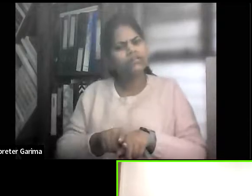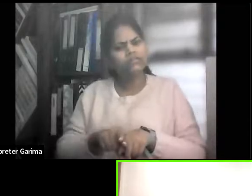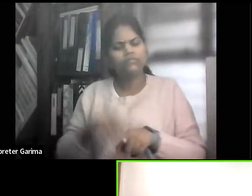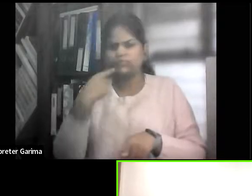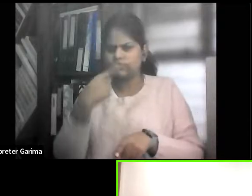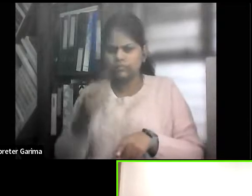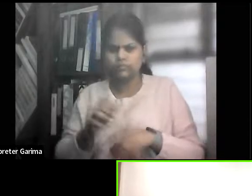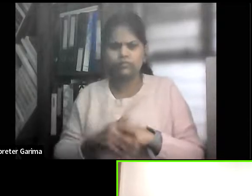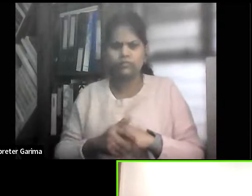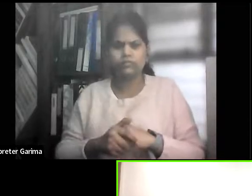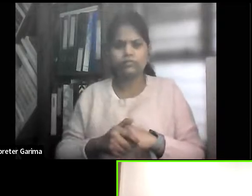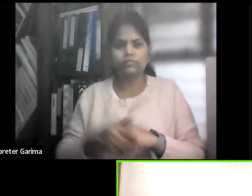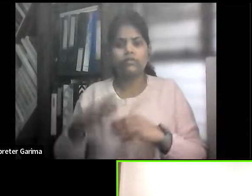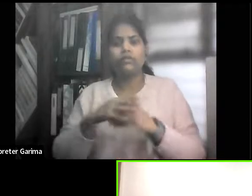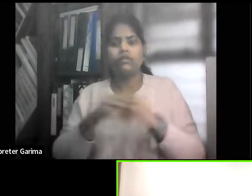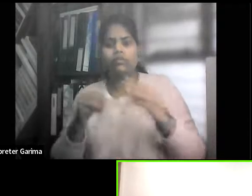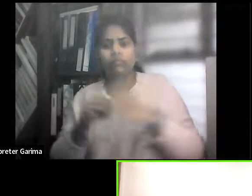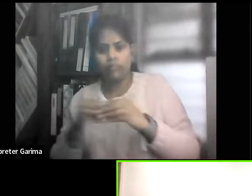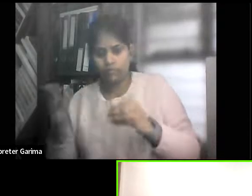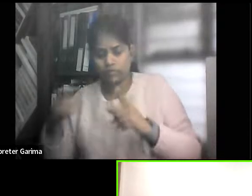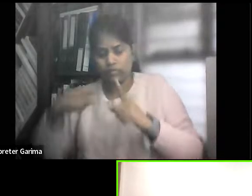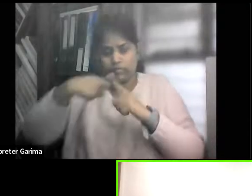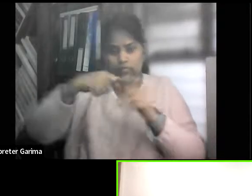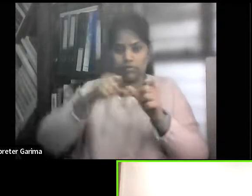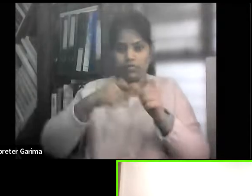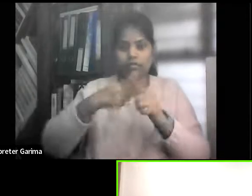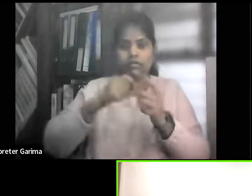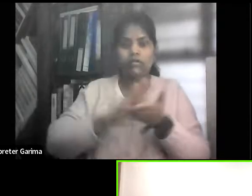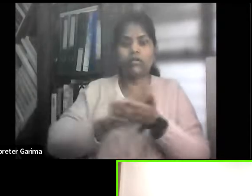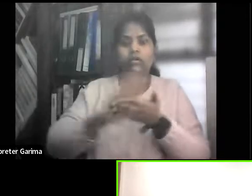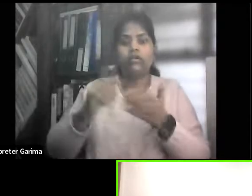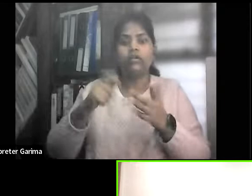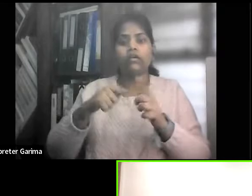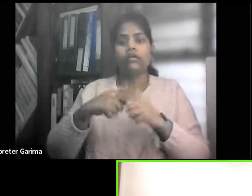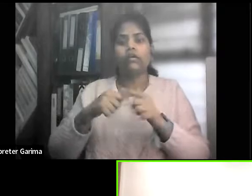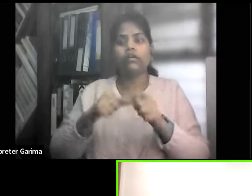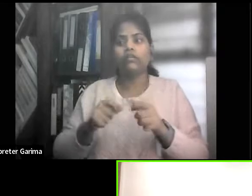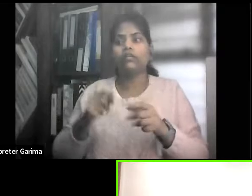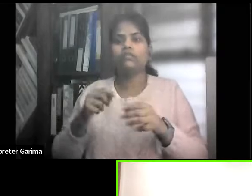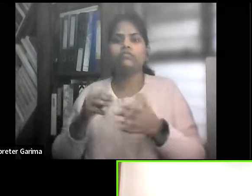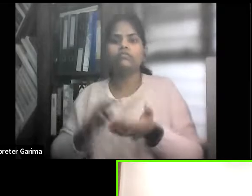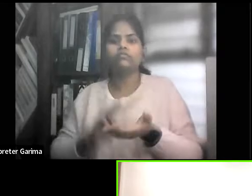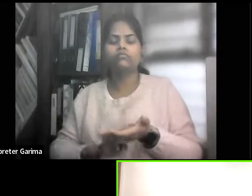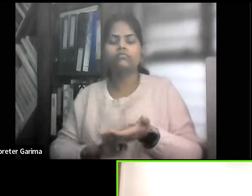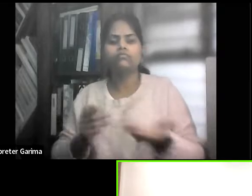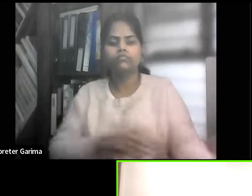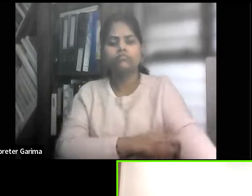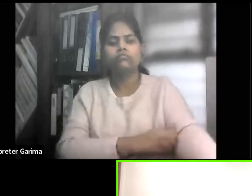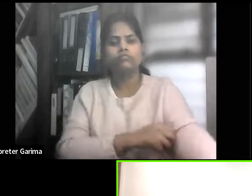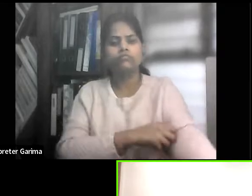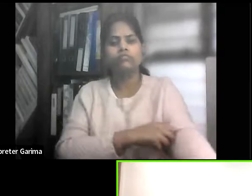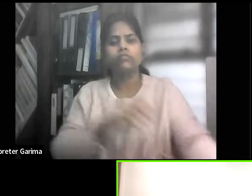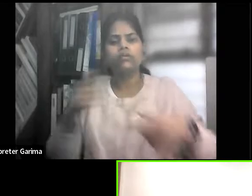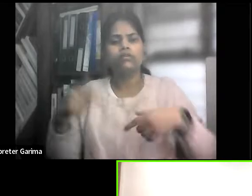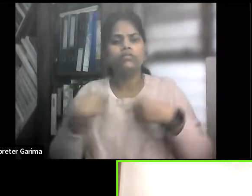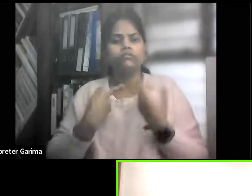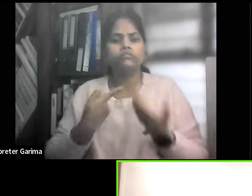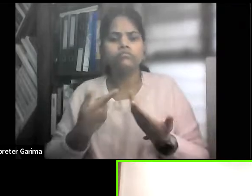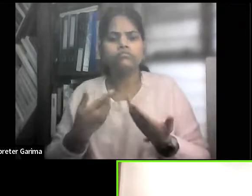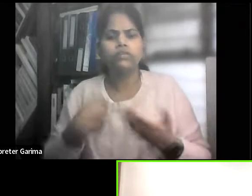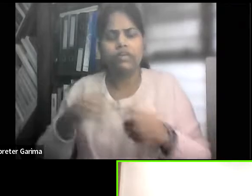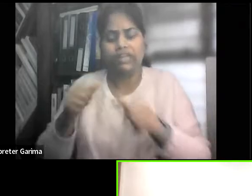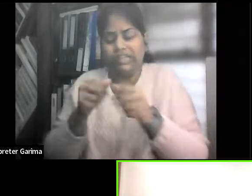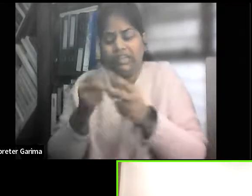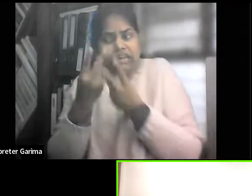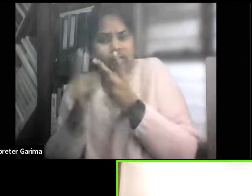interaction with a Bangalore-based Kathak and Bharatanatyam dancer, Mysore Nagaraj, questions on individual ability and alternate methods of